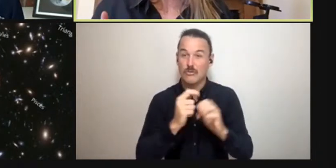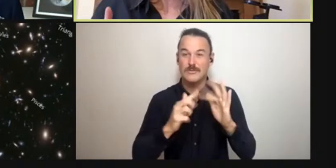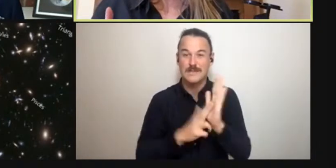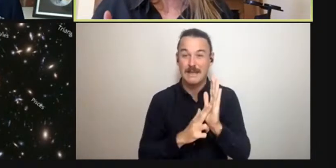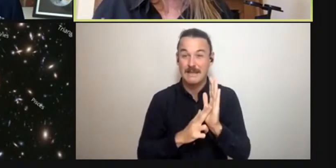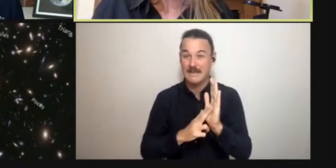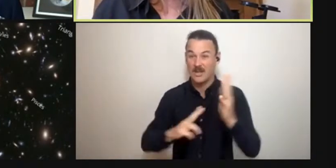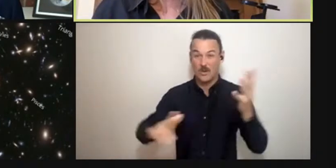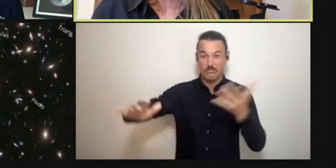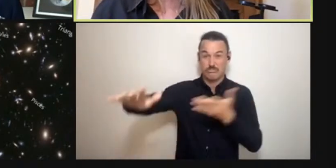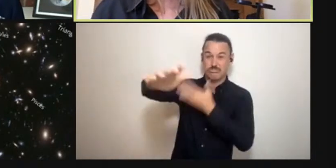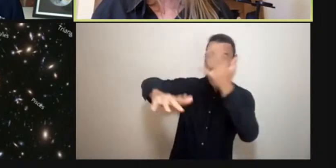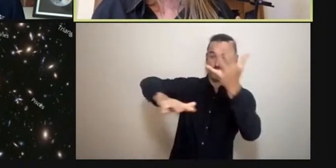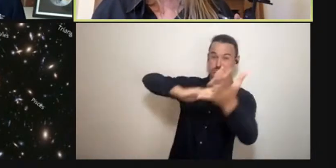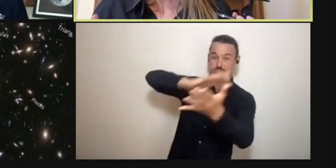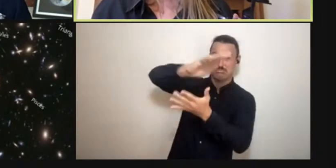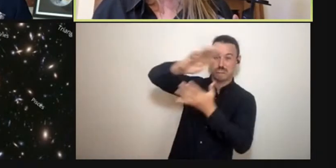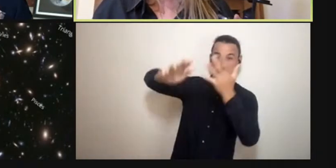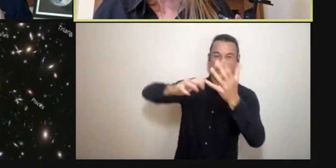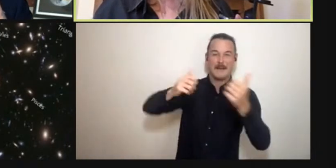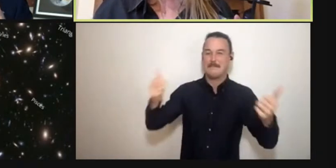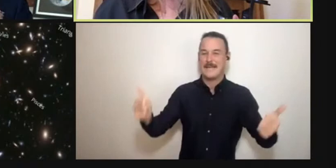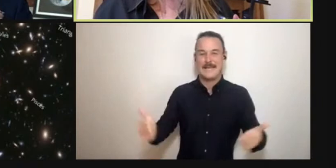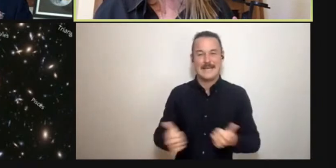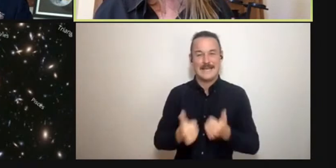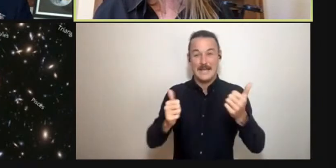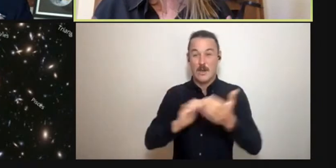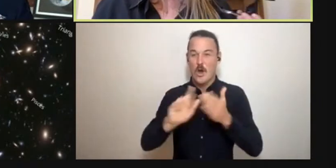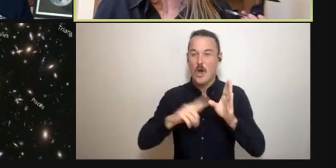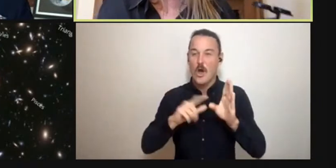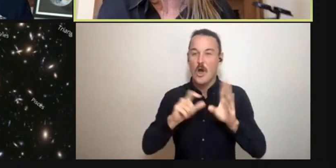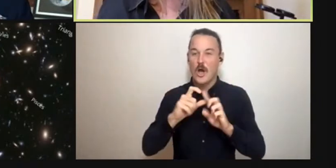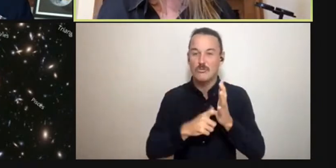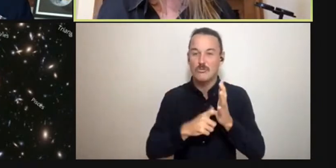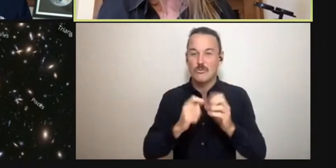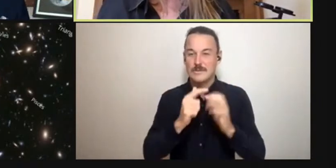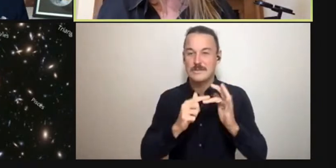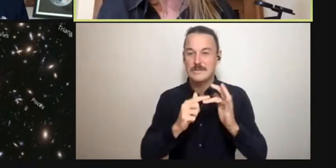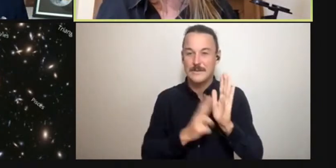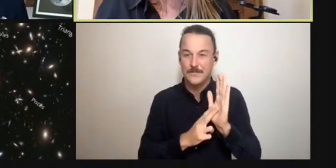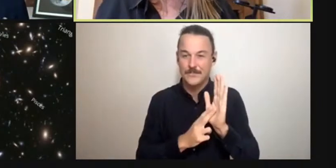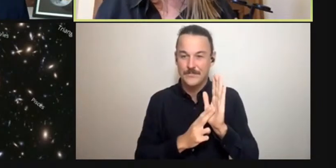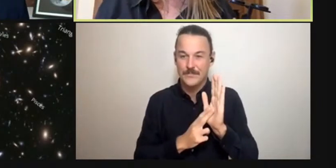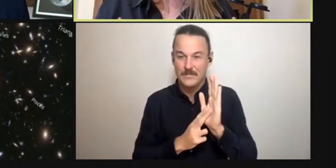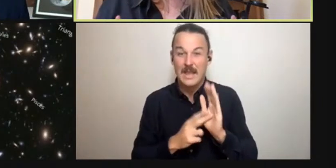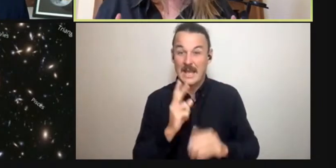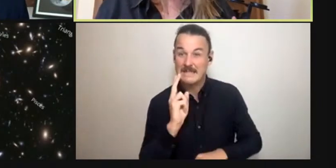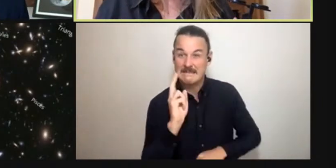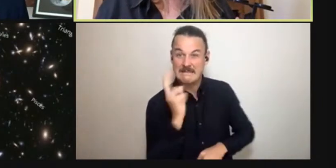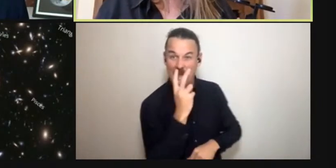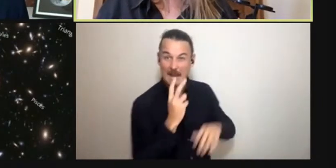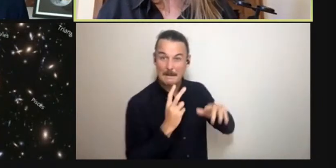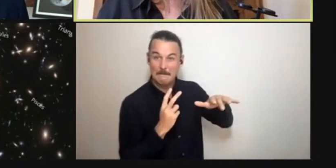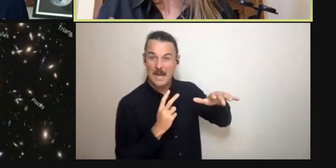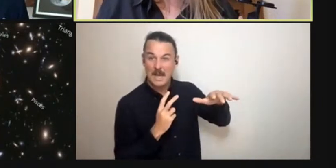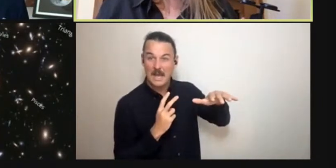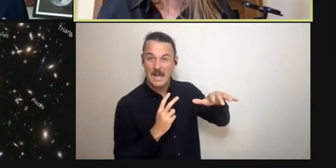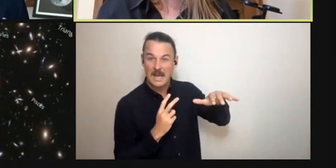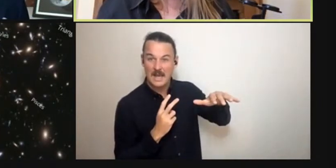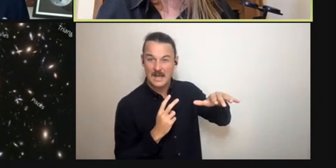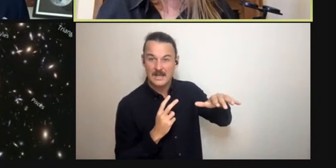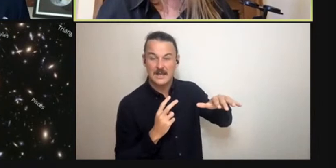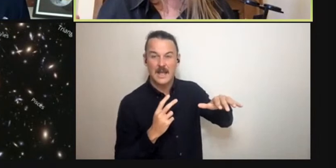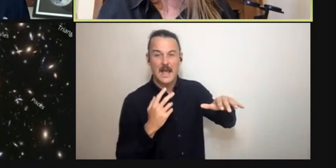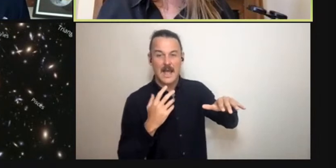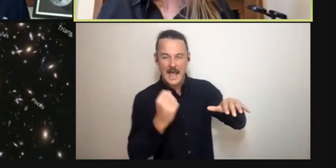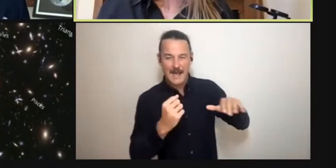very closely links to what Alan was just talking about with dark matter. It's called cosmology. And that's where we really try to define the